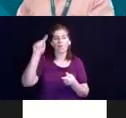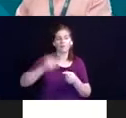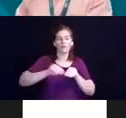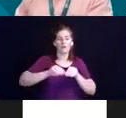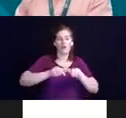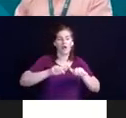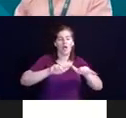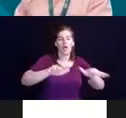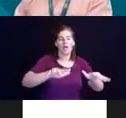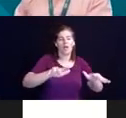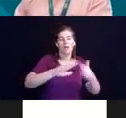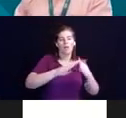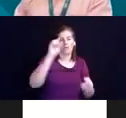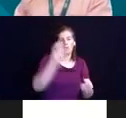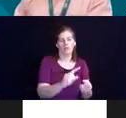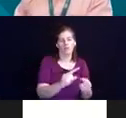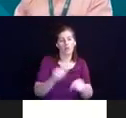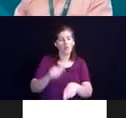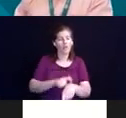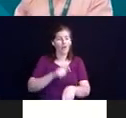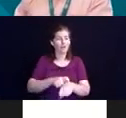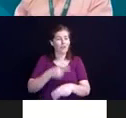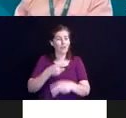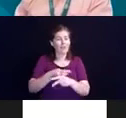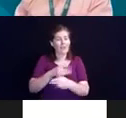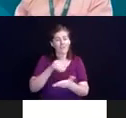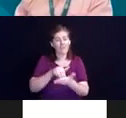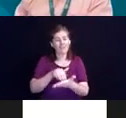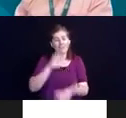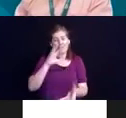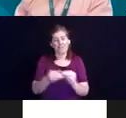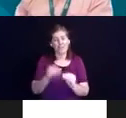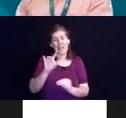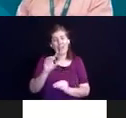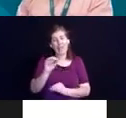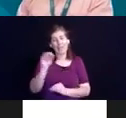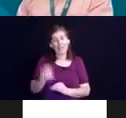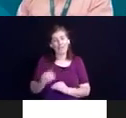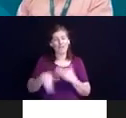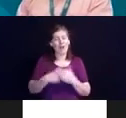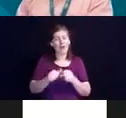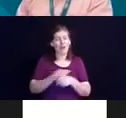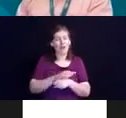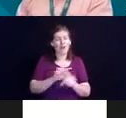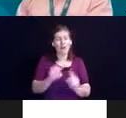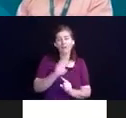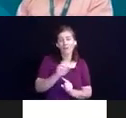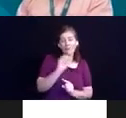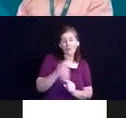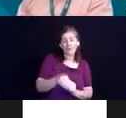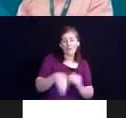community. In long-term care centers, they make up 8% of all COVID cases, but 40% of all COVID deaths.